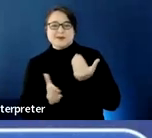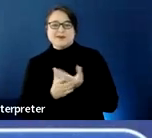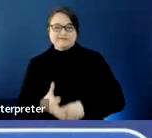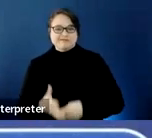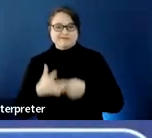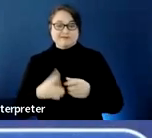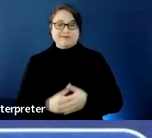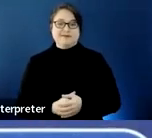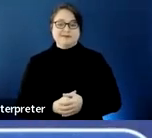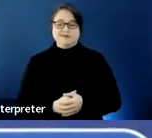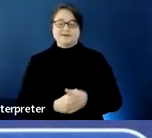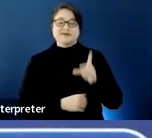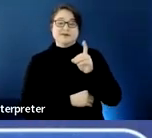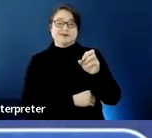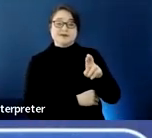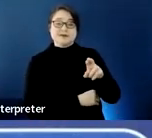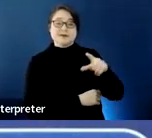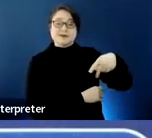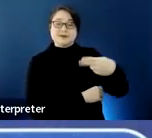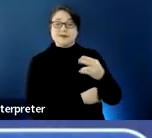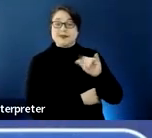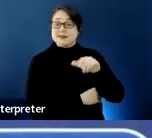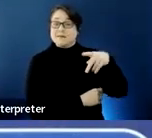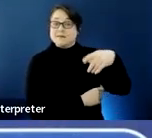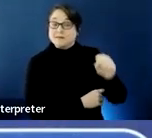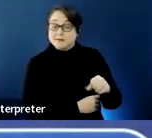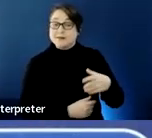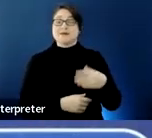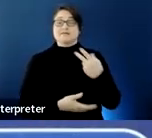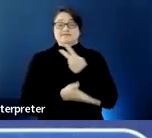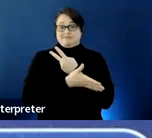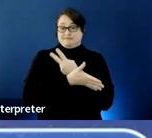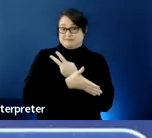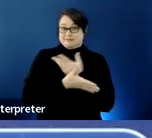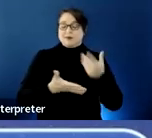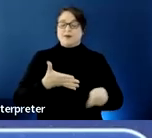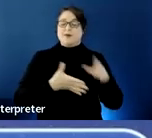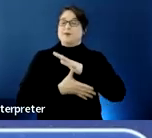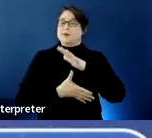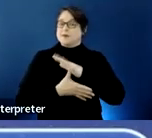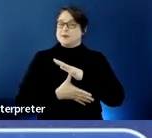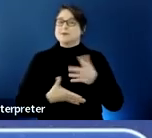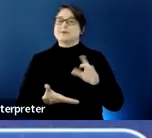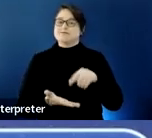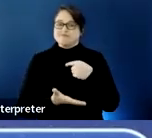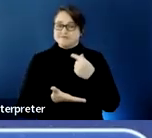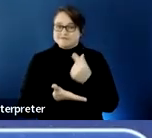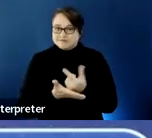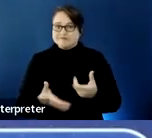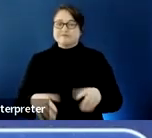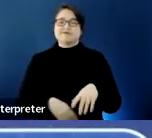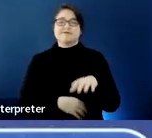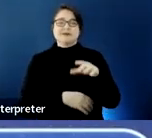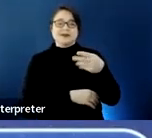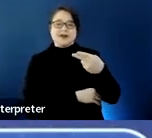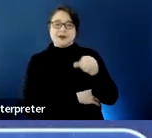Director for Non-Infectious Diseases and received her bachelor's degree, magna cum laude, from Howard University. Dr. Gregory Crawford is a graduate of